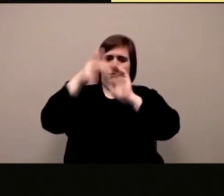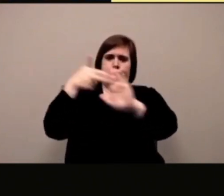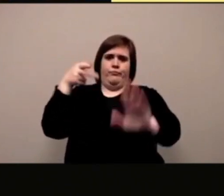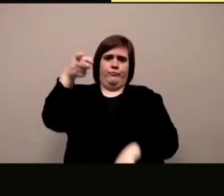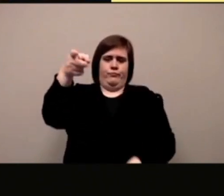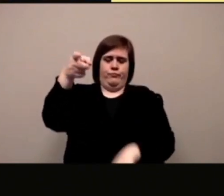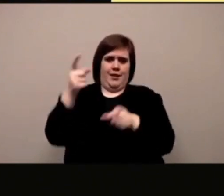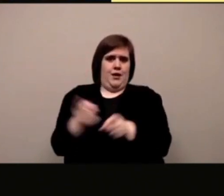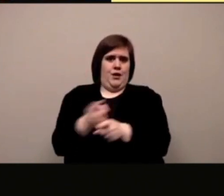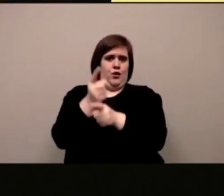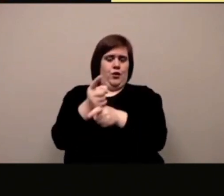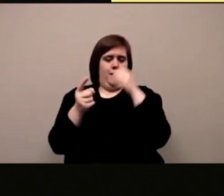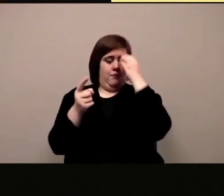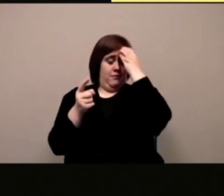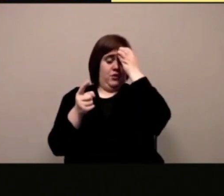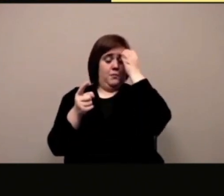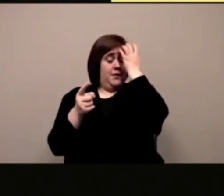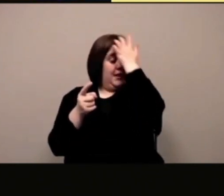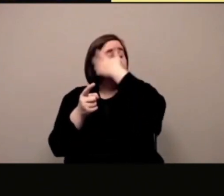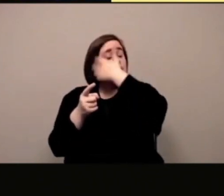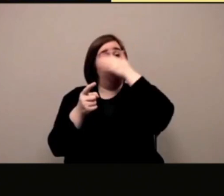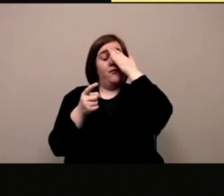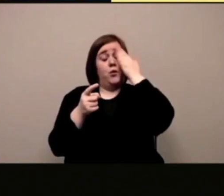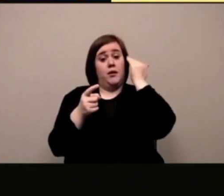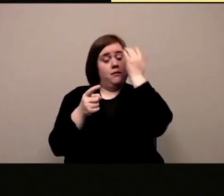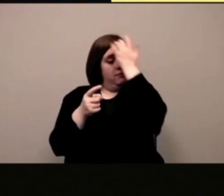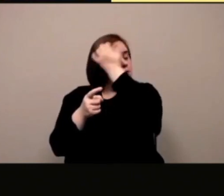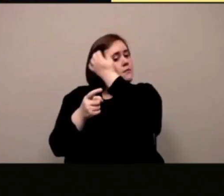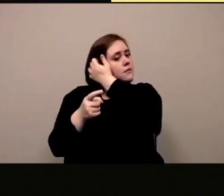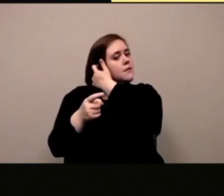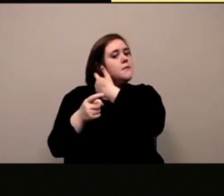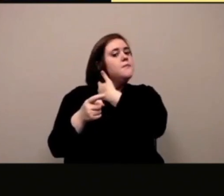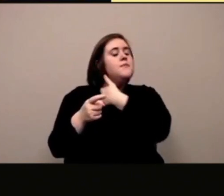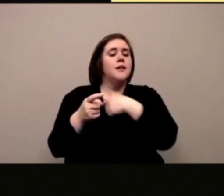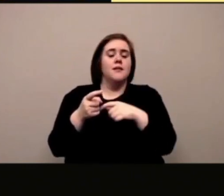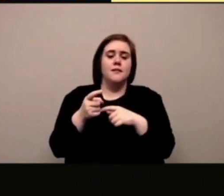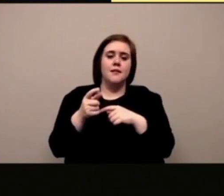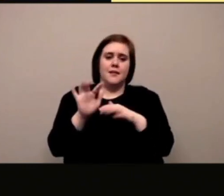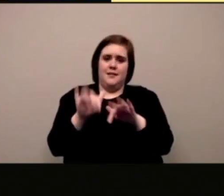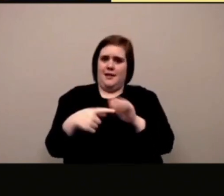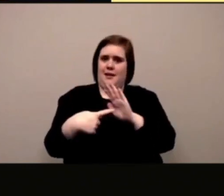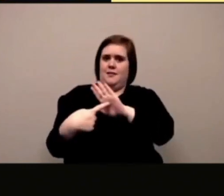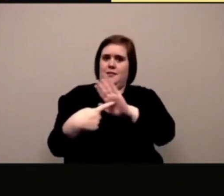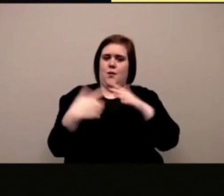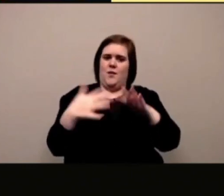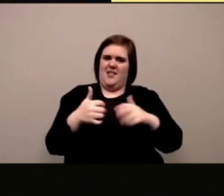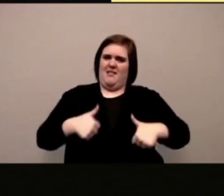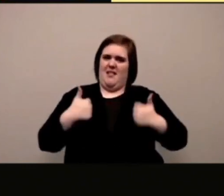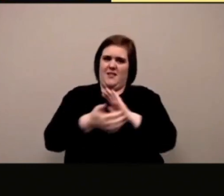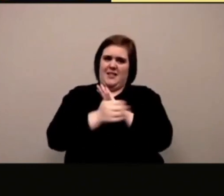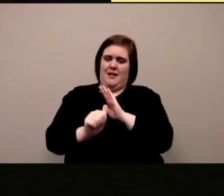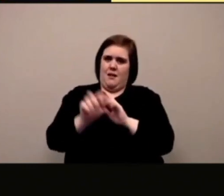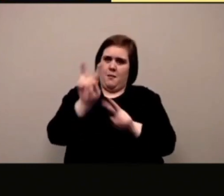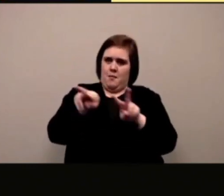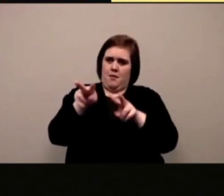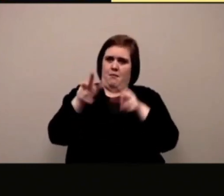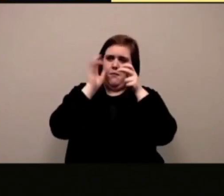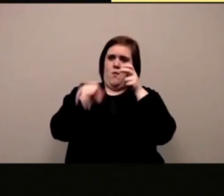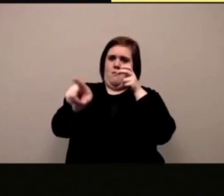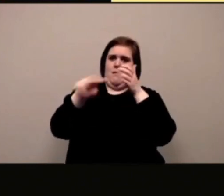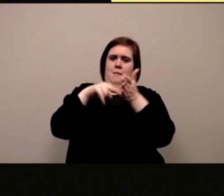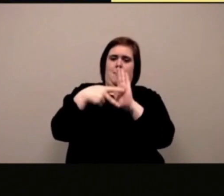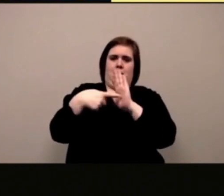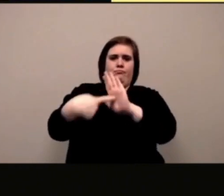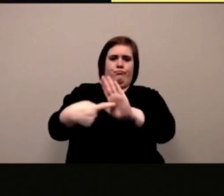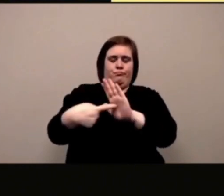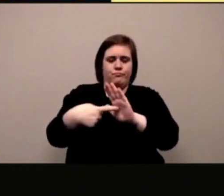accurately is such an important skill, for students, and, a life skill for everybody, being able to